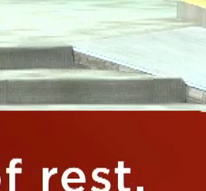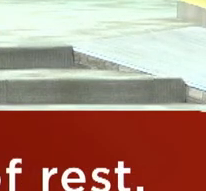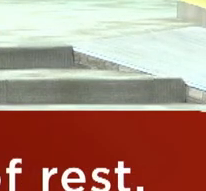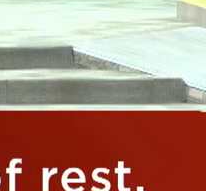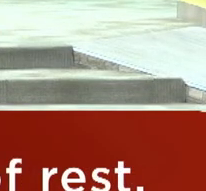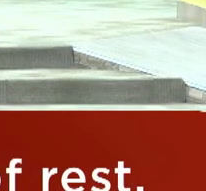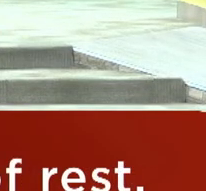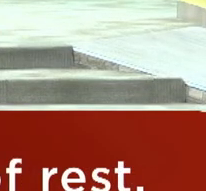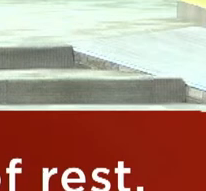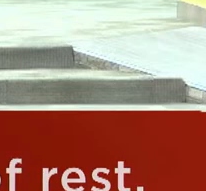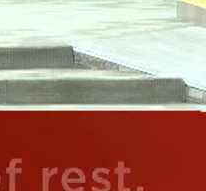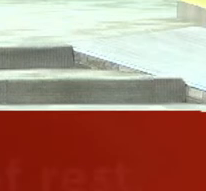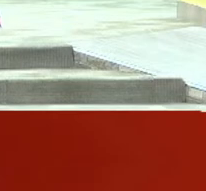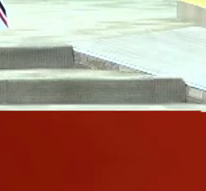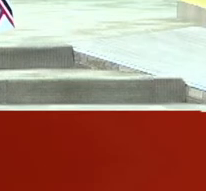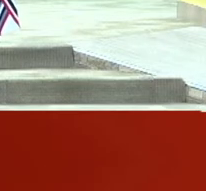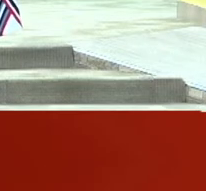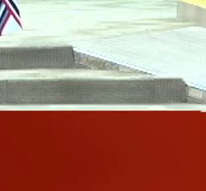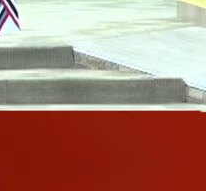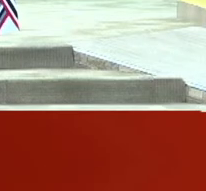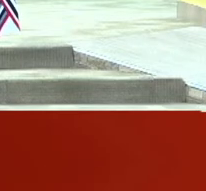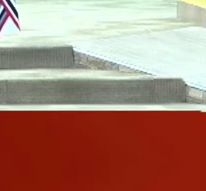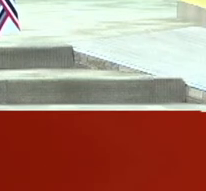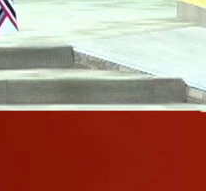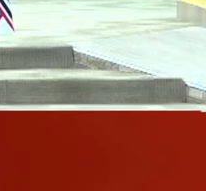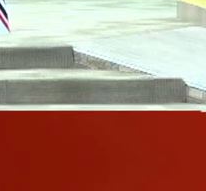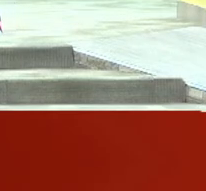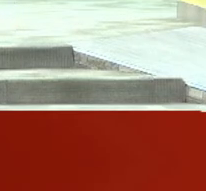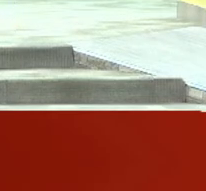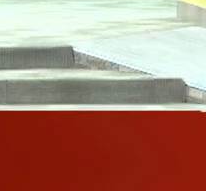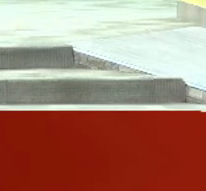blessings of rest. In the